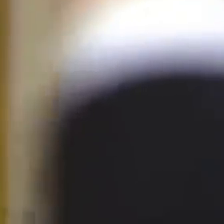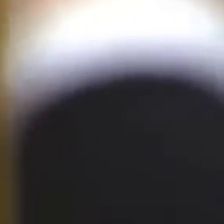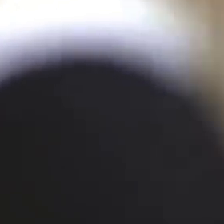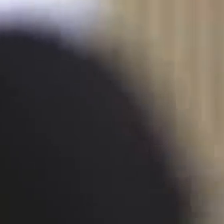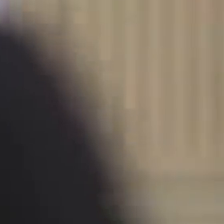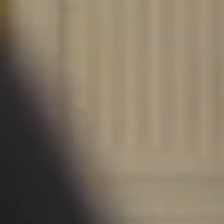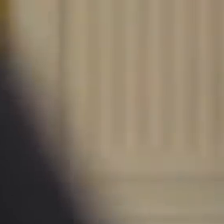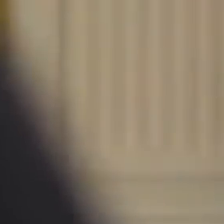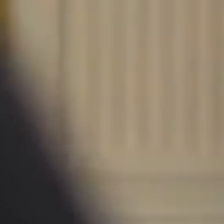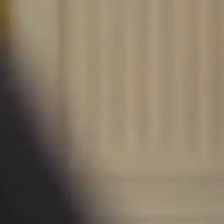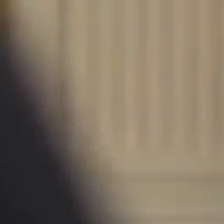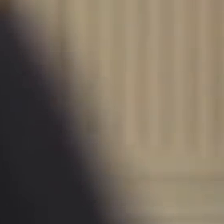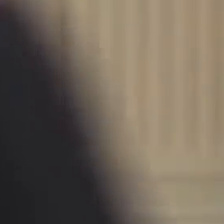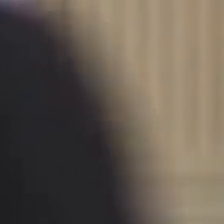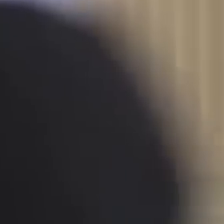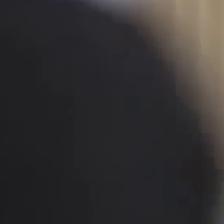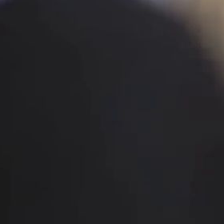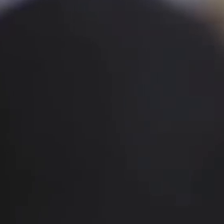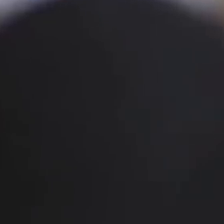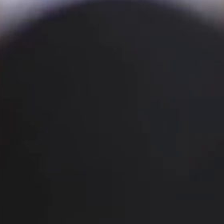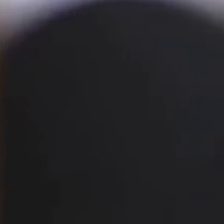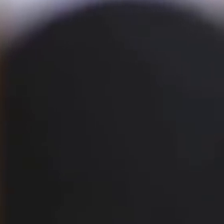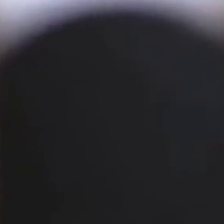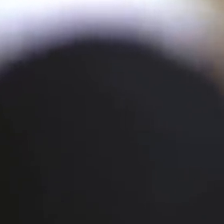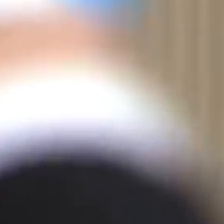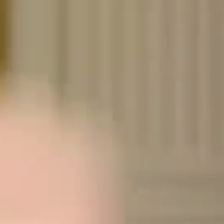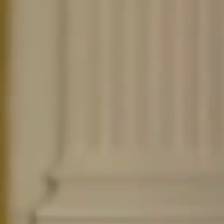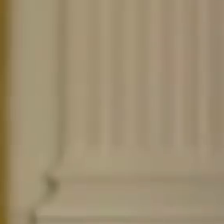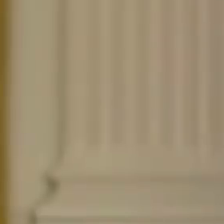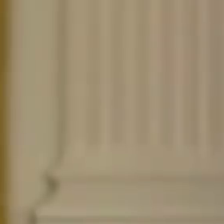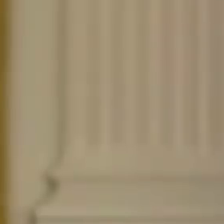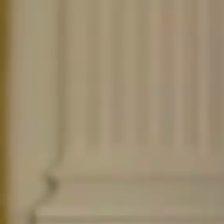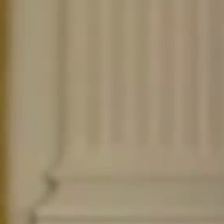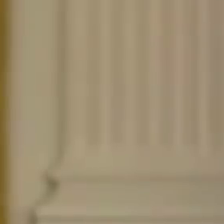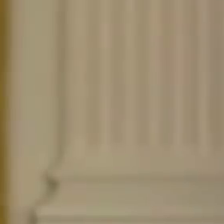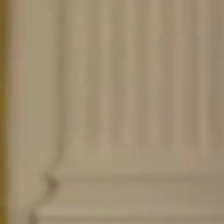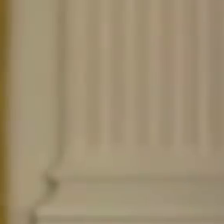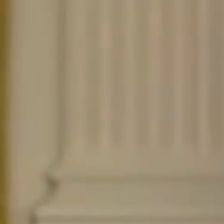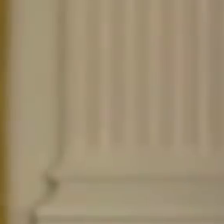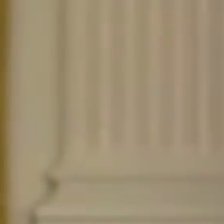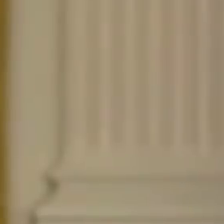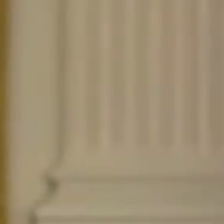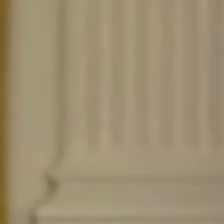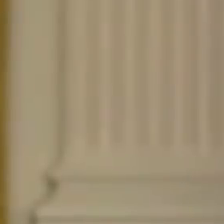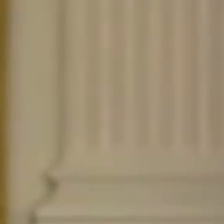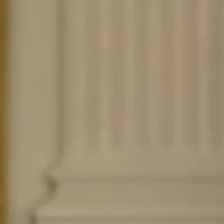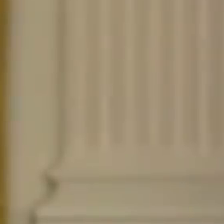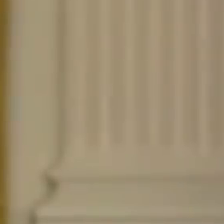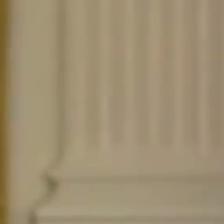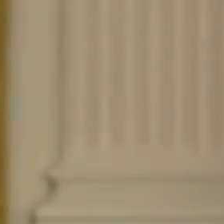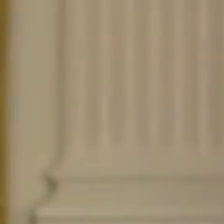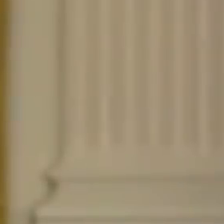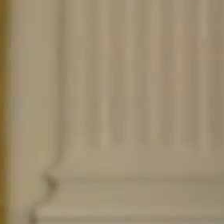Wait. Let me take the one question from the most interesting guy that I know in the press. Thank you, Mr.